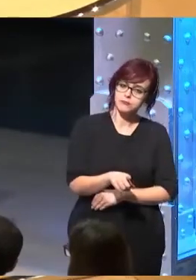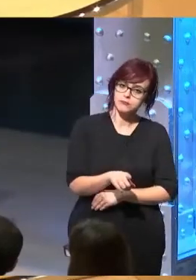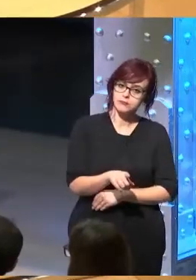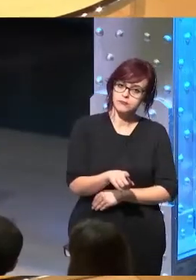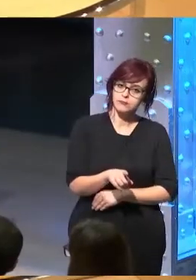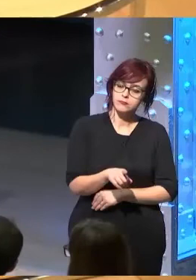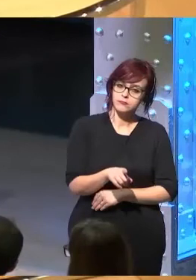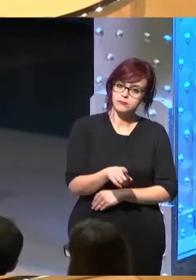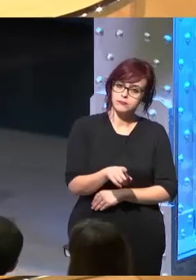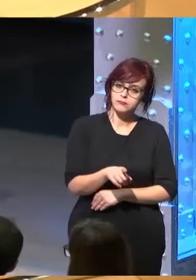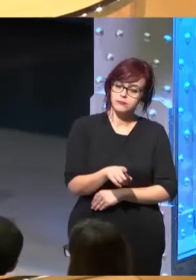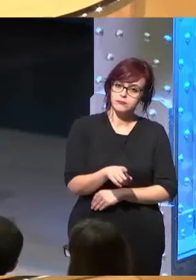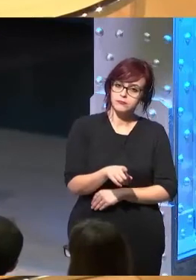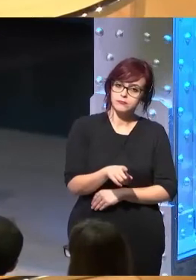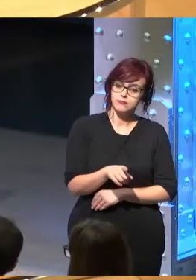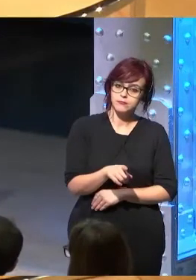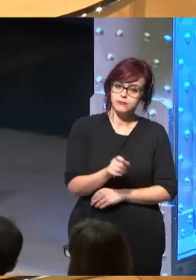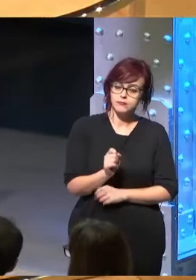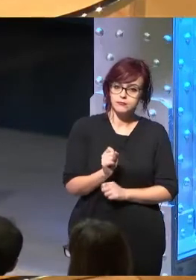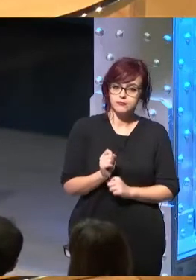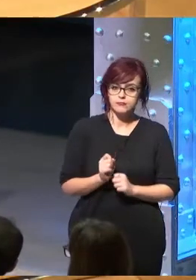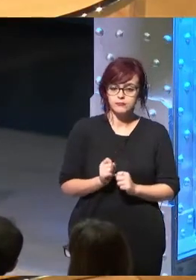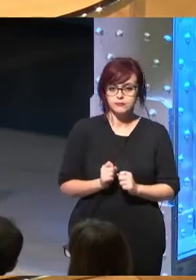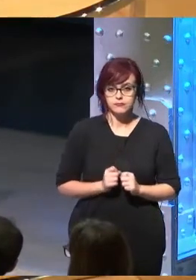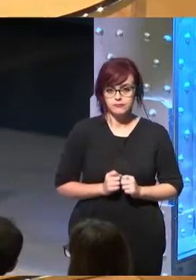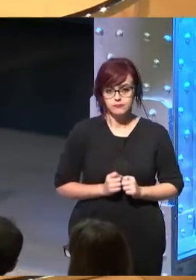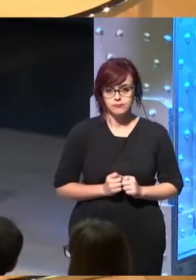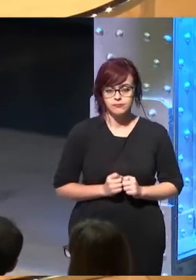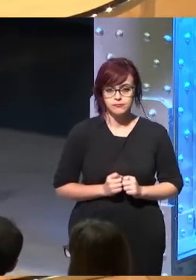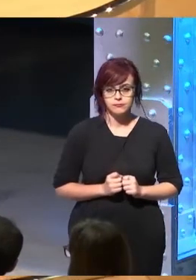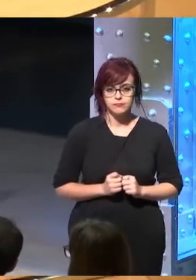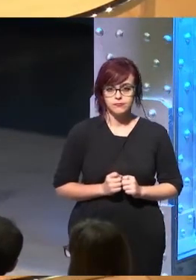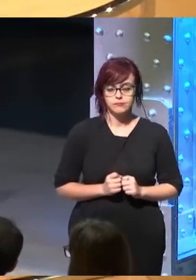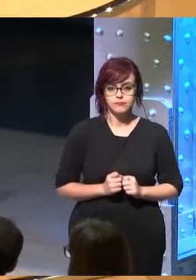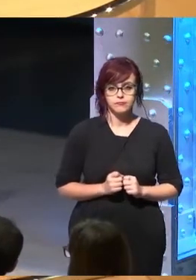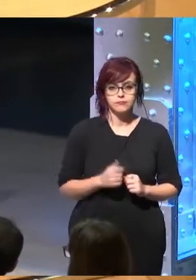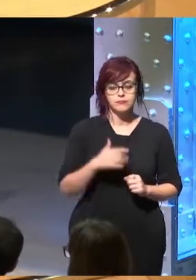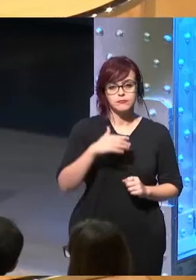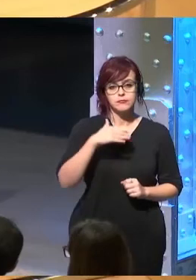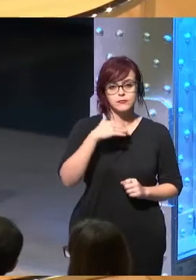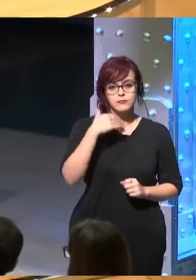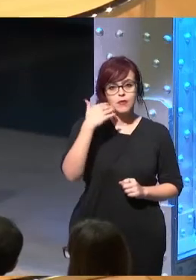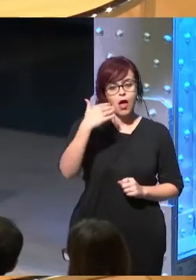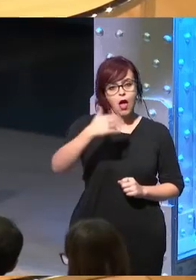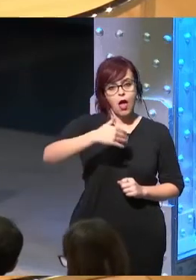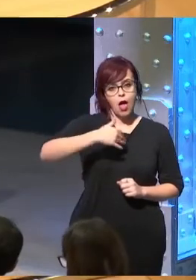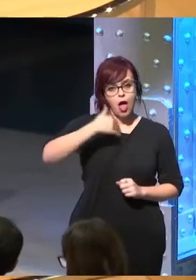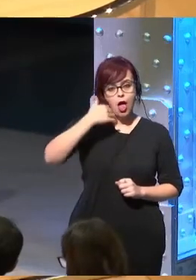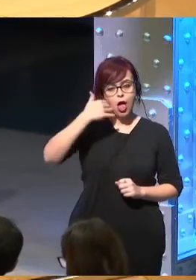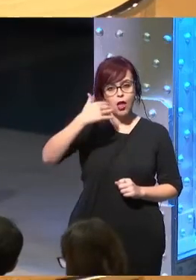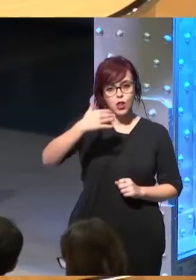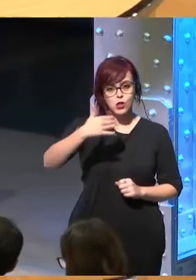there's something both, I think, slightly touching, but also